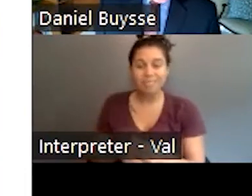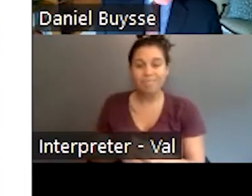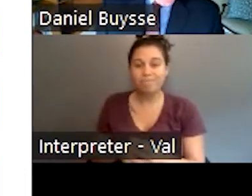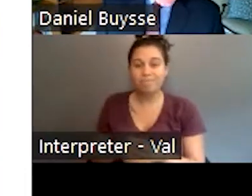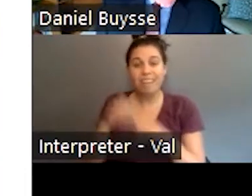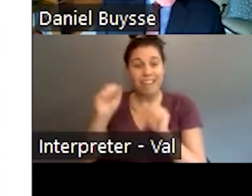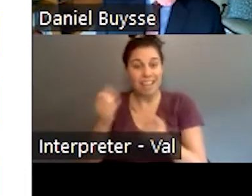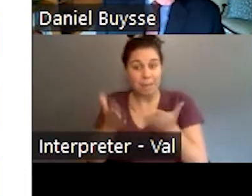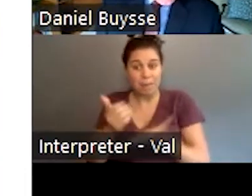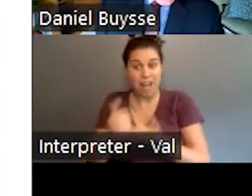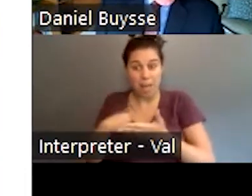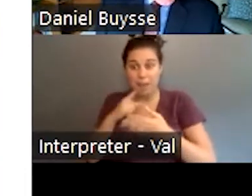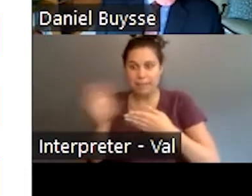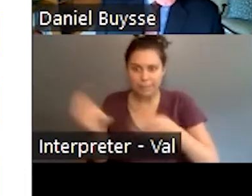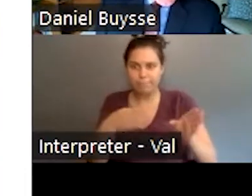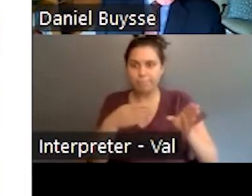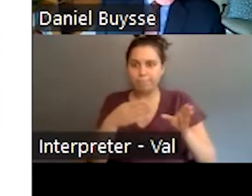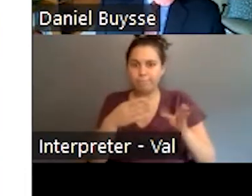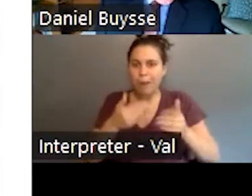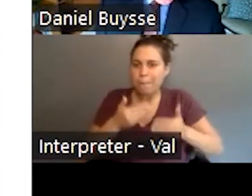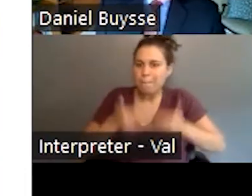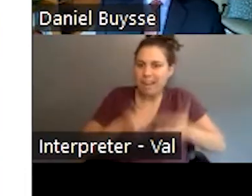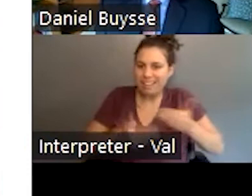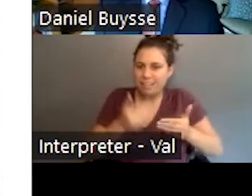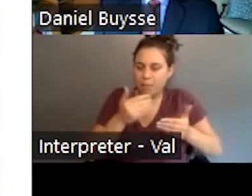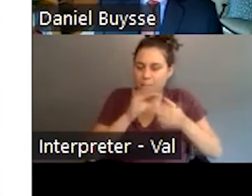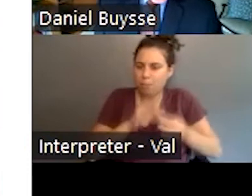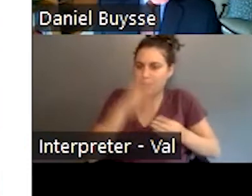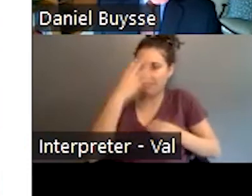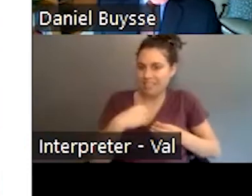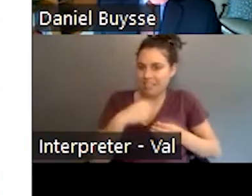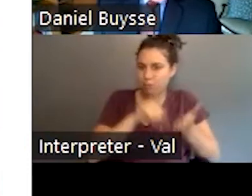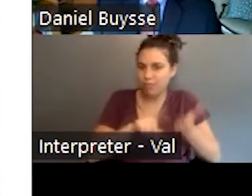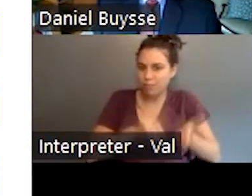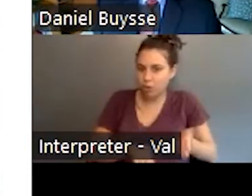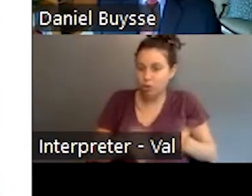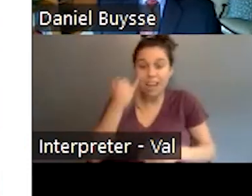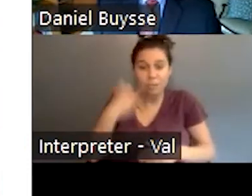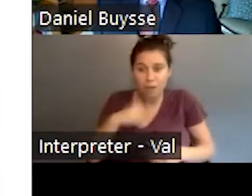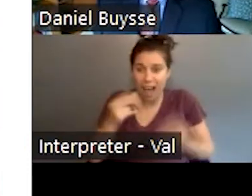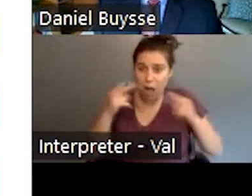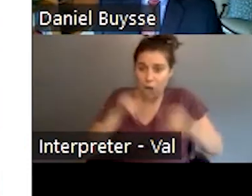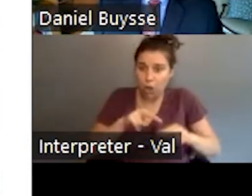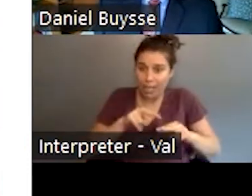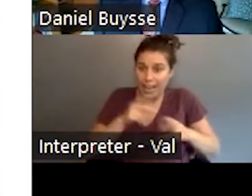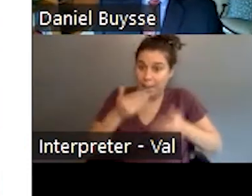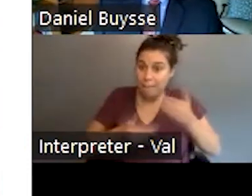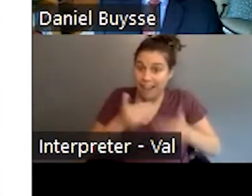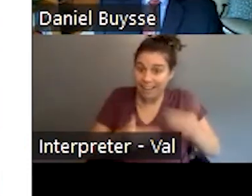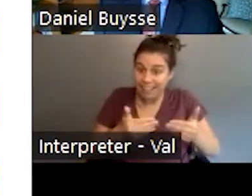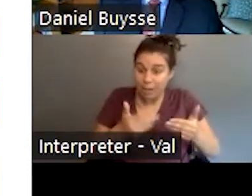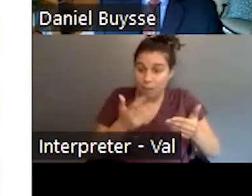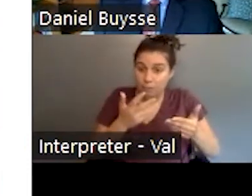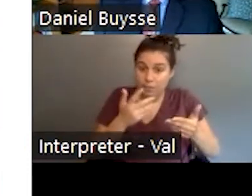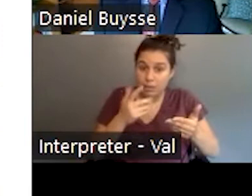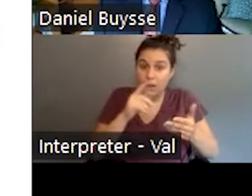the direction of mechanistic sleep research if we're not looking for instance, for mechanisms purely associated with short sleep duration,